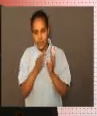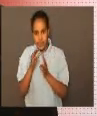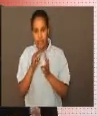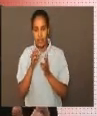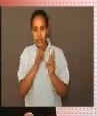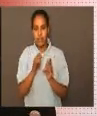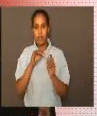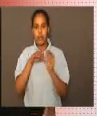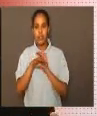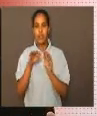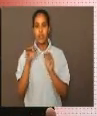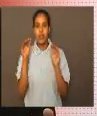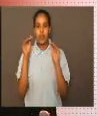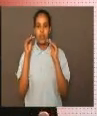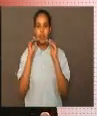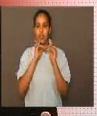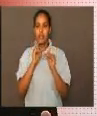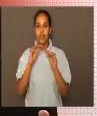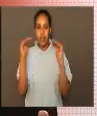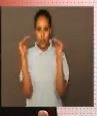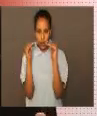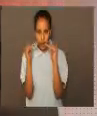is at equilibrium.